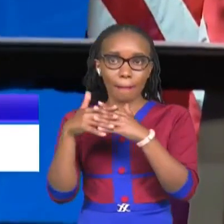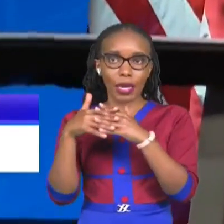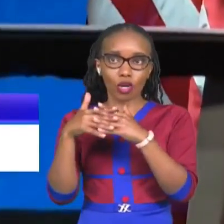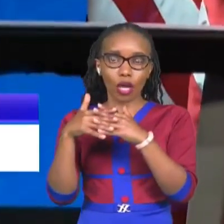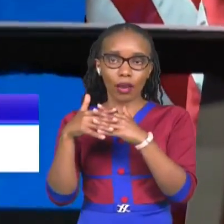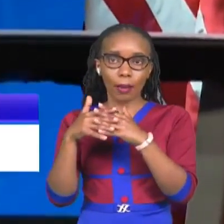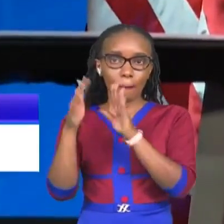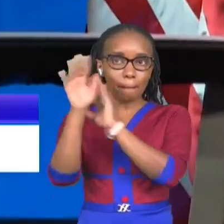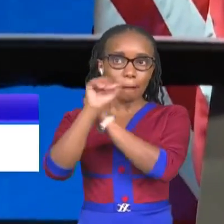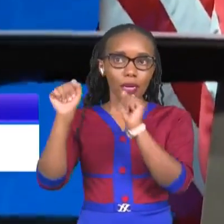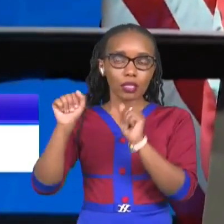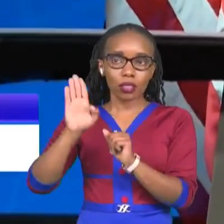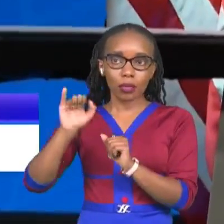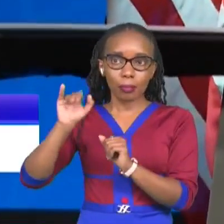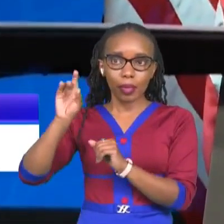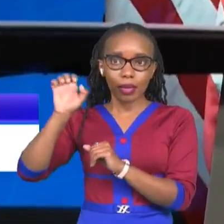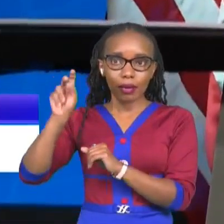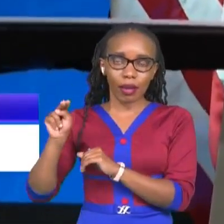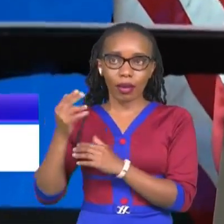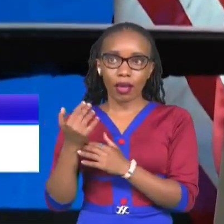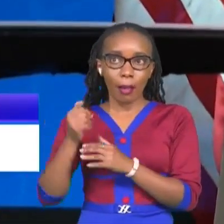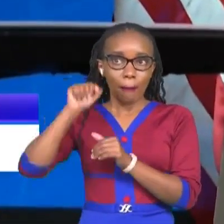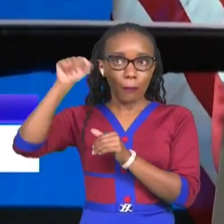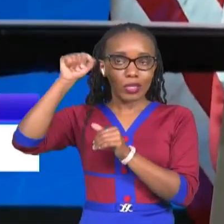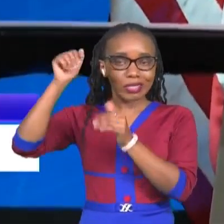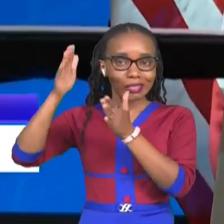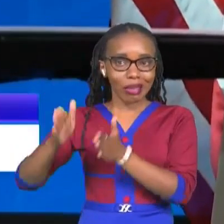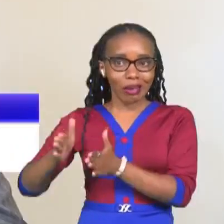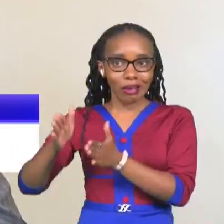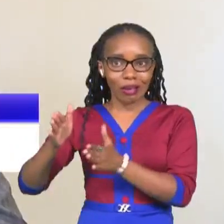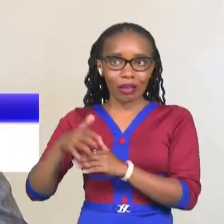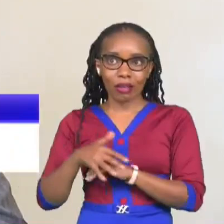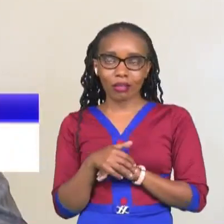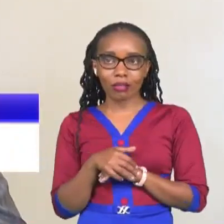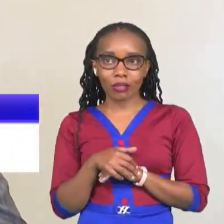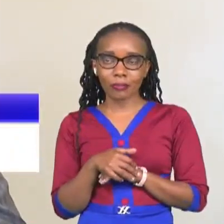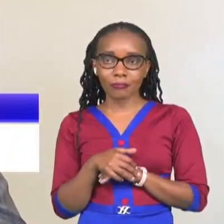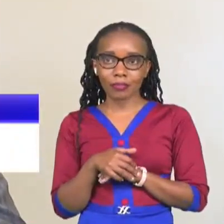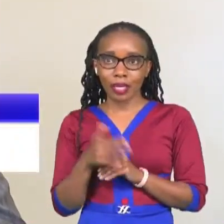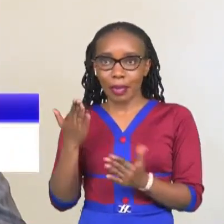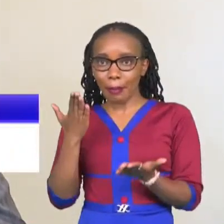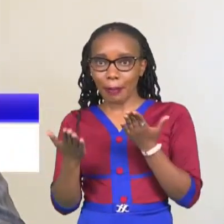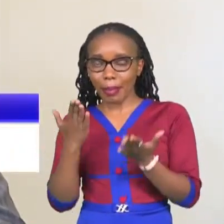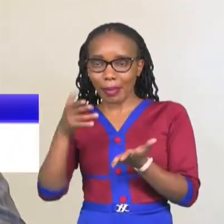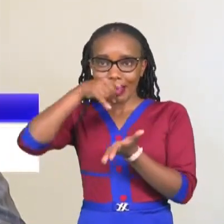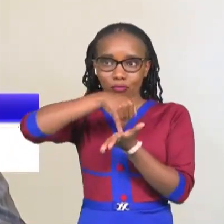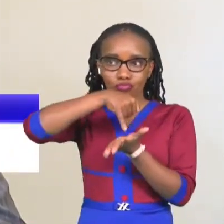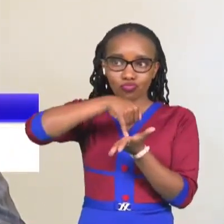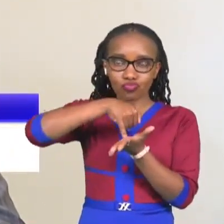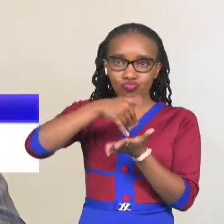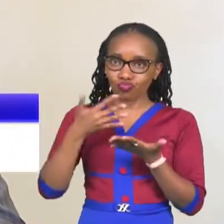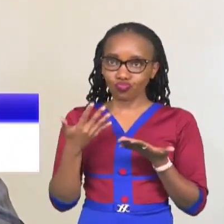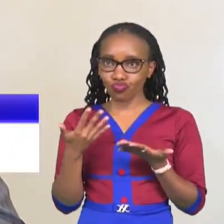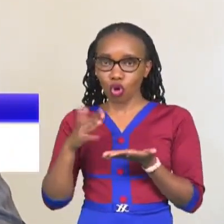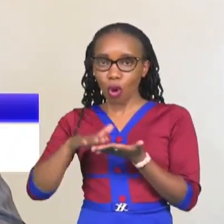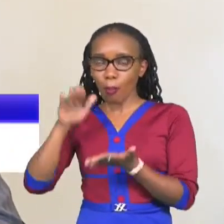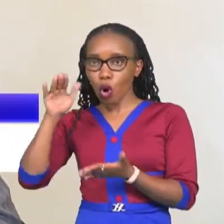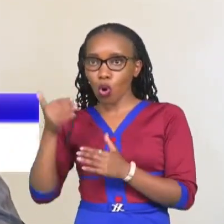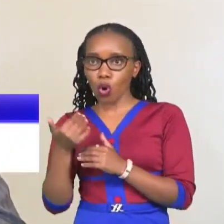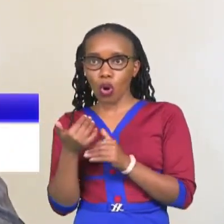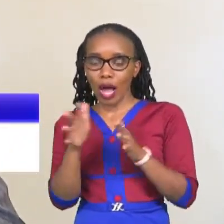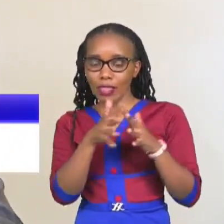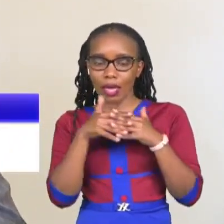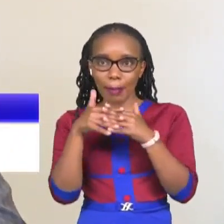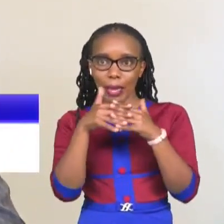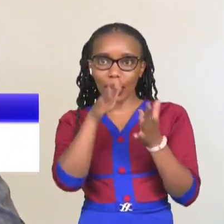traditionalist American politician? Will you see a bigger engagement out of the State Department